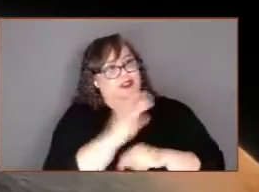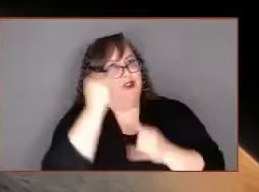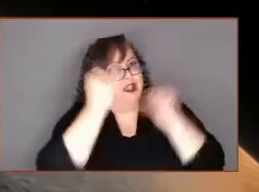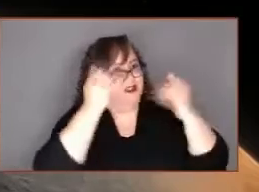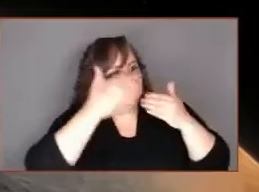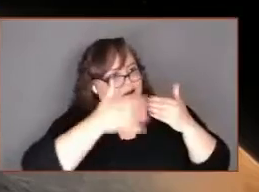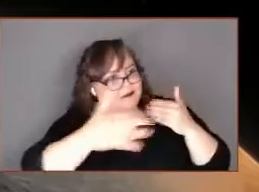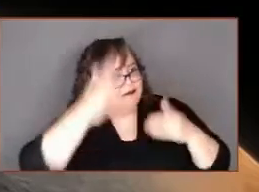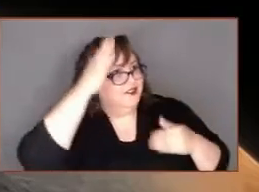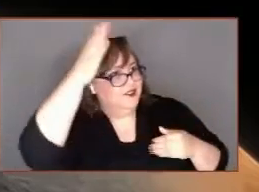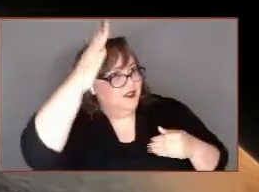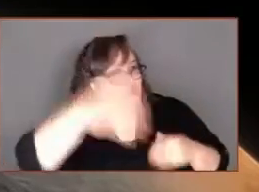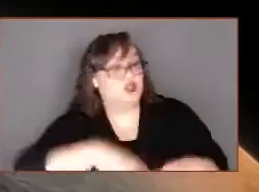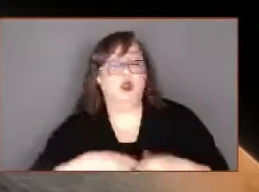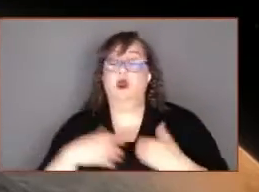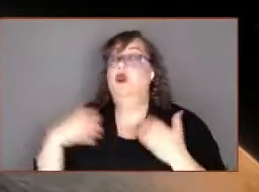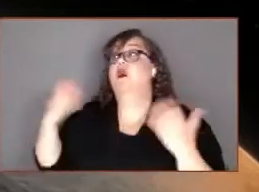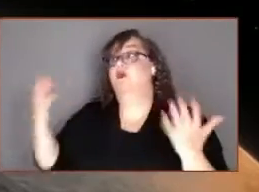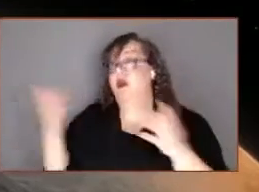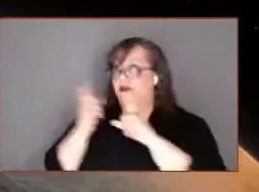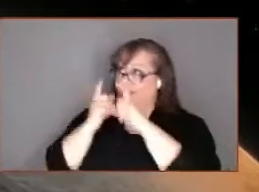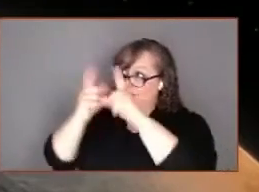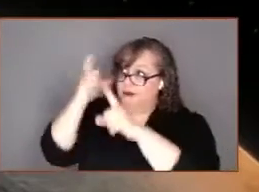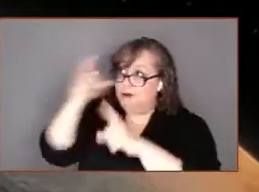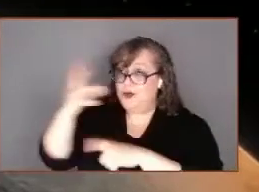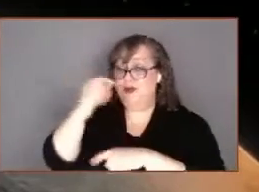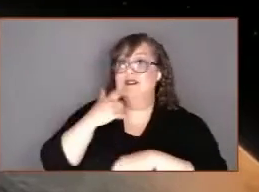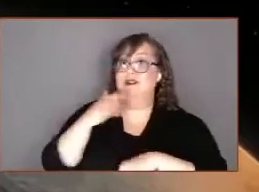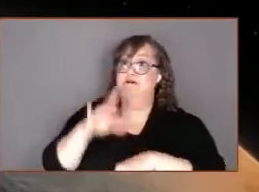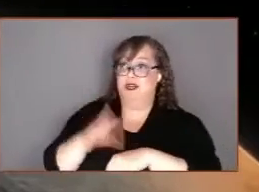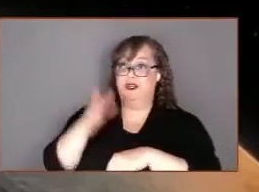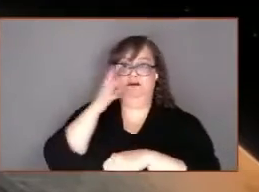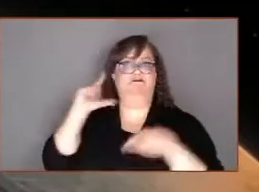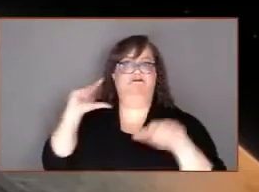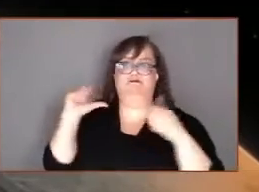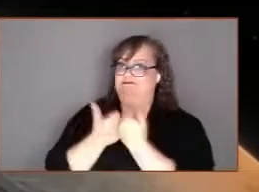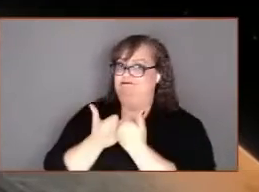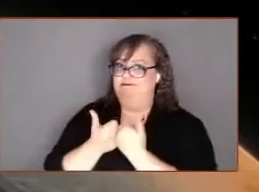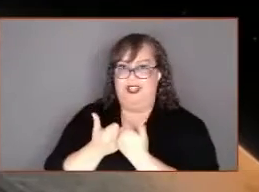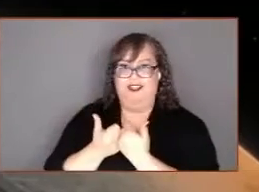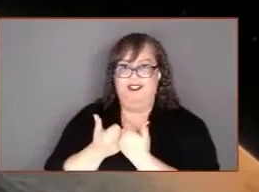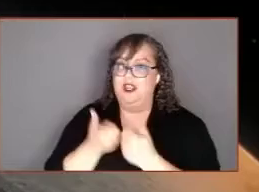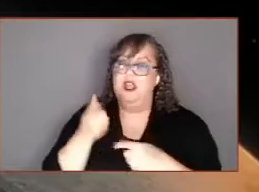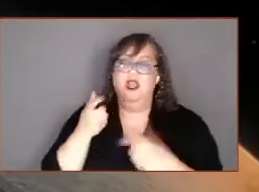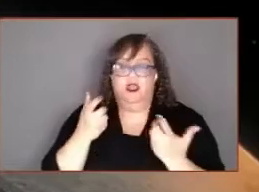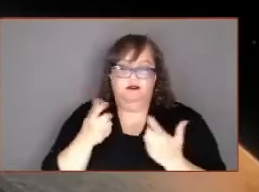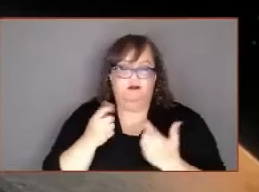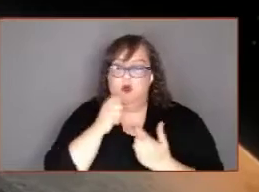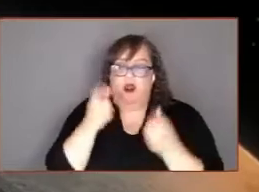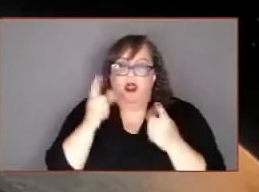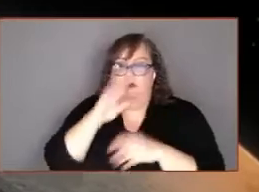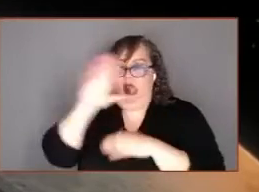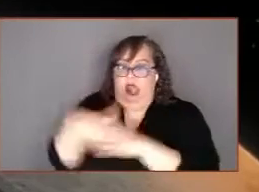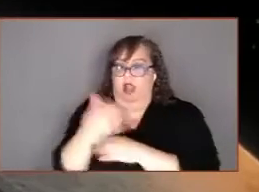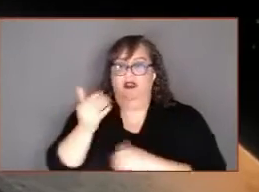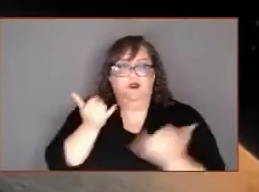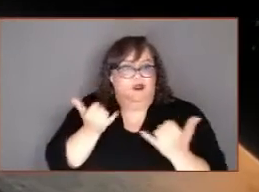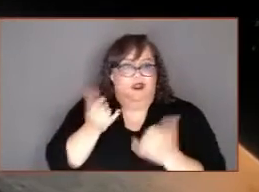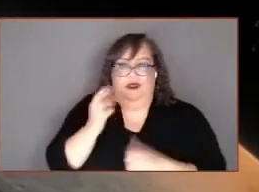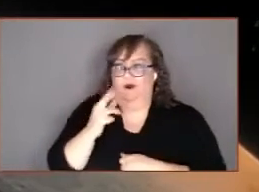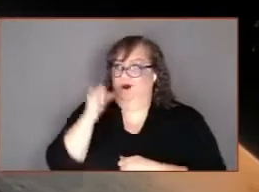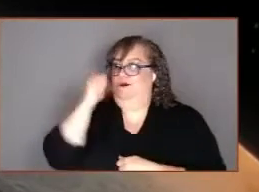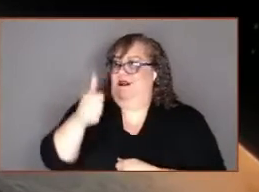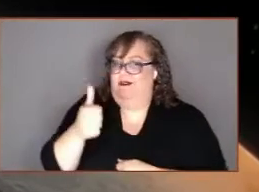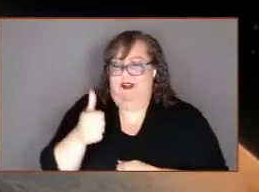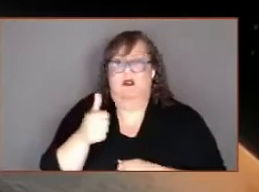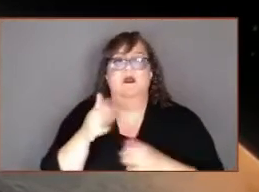it's going to the Moon and Mars is going to be a challenge that we're not going to solve today or tomorrow. And in this long endeavor, it's important